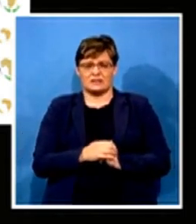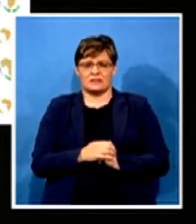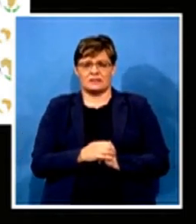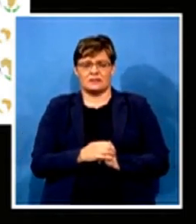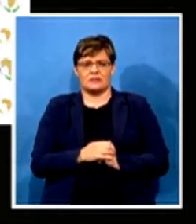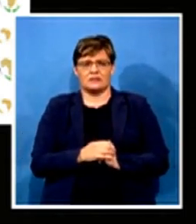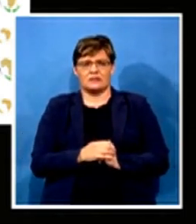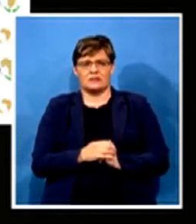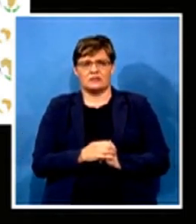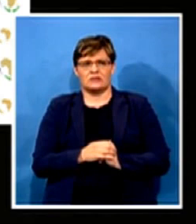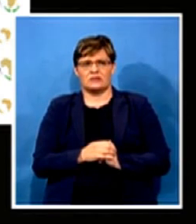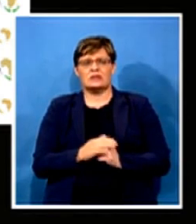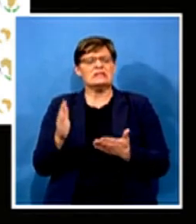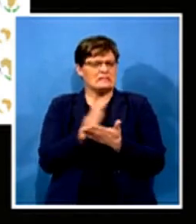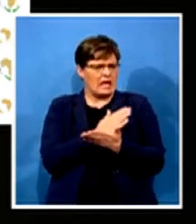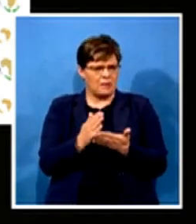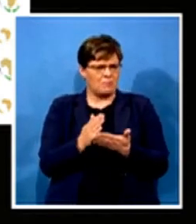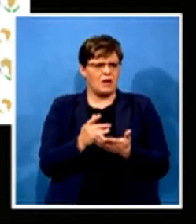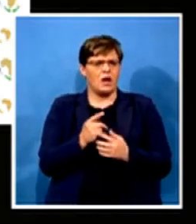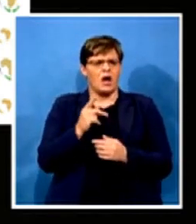that Morocco has already begun